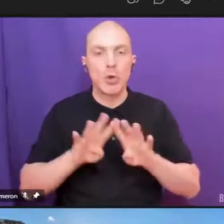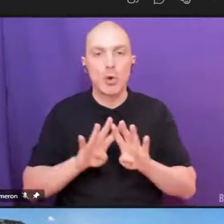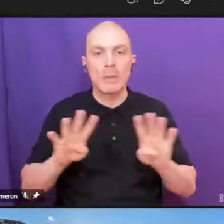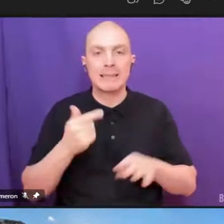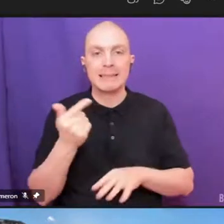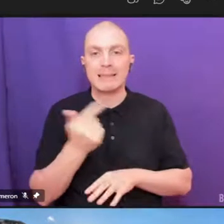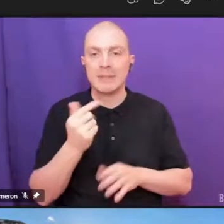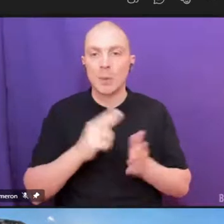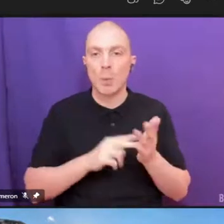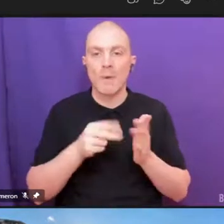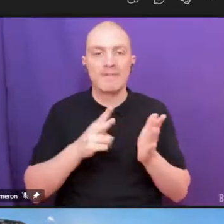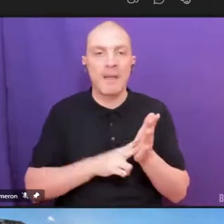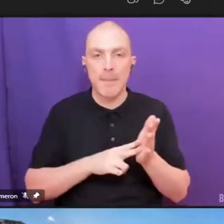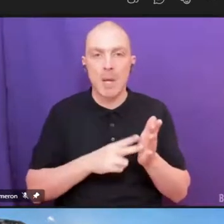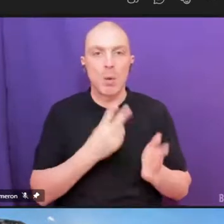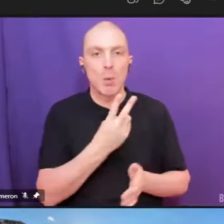November